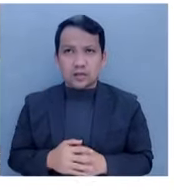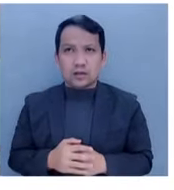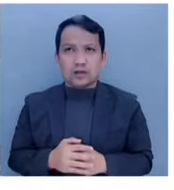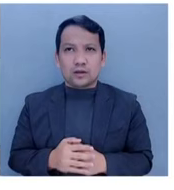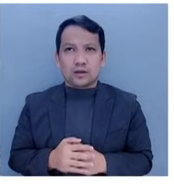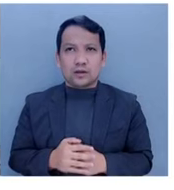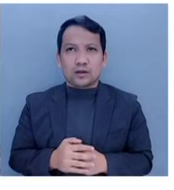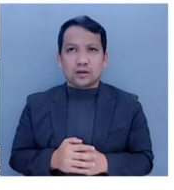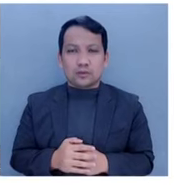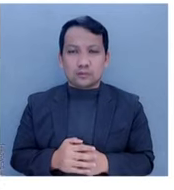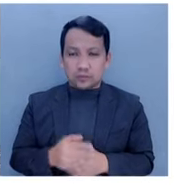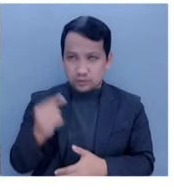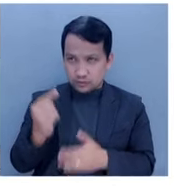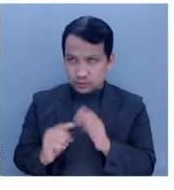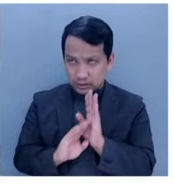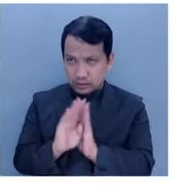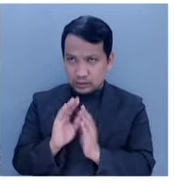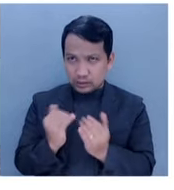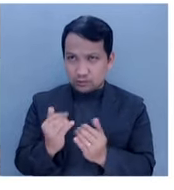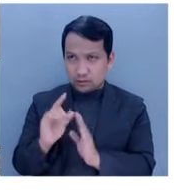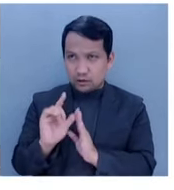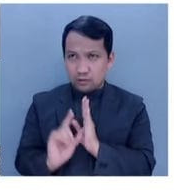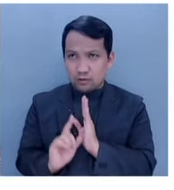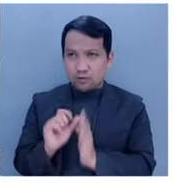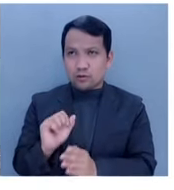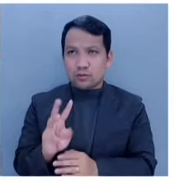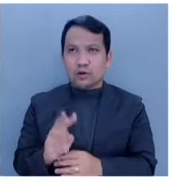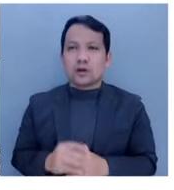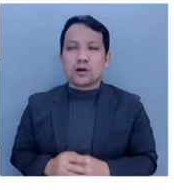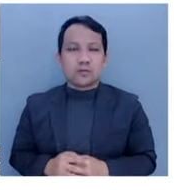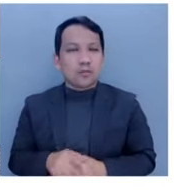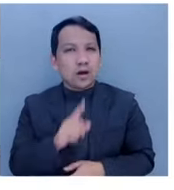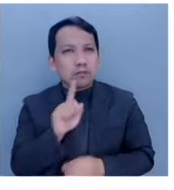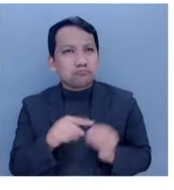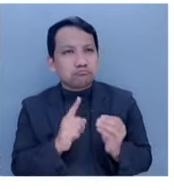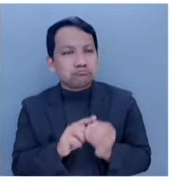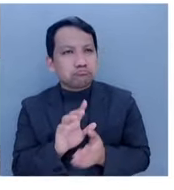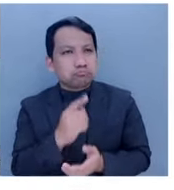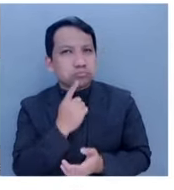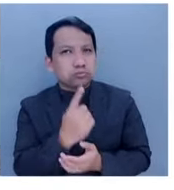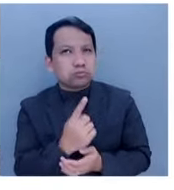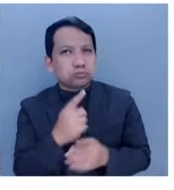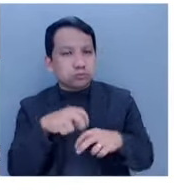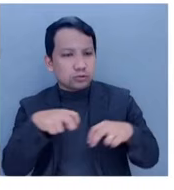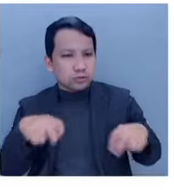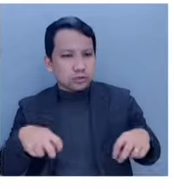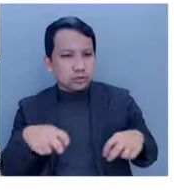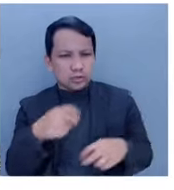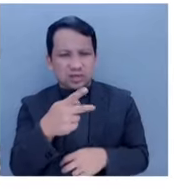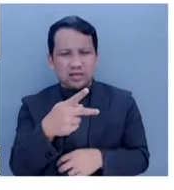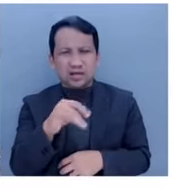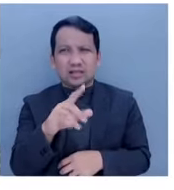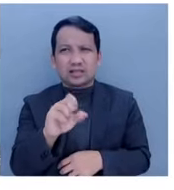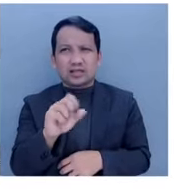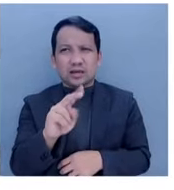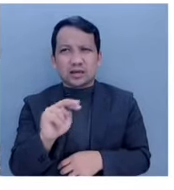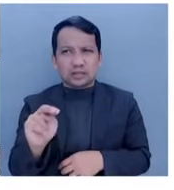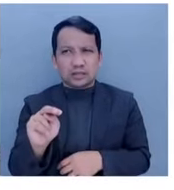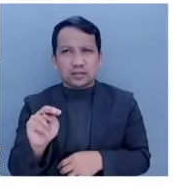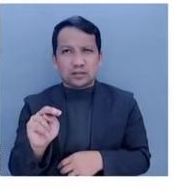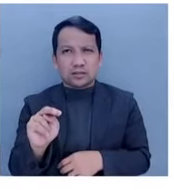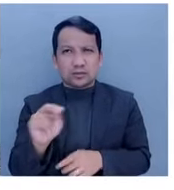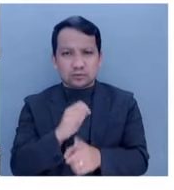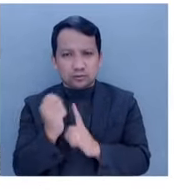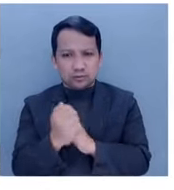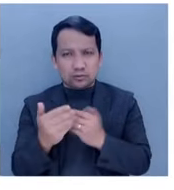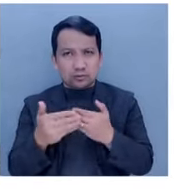By these developments. All right. As we speak, Attorney Colmenares, I think members of the Kalikasan People's Network for the Environment, they're on their